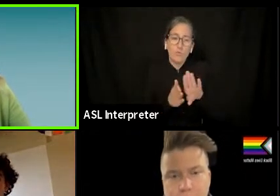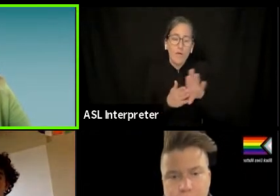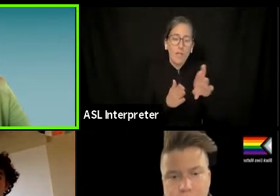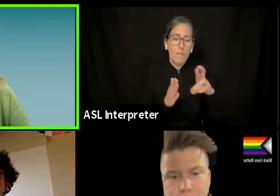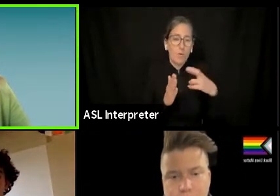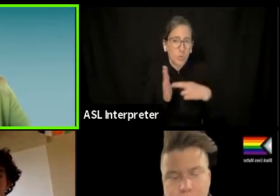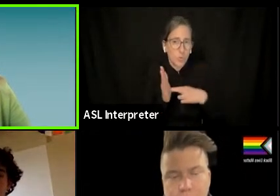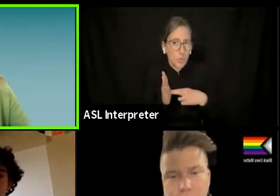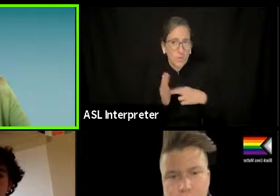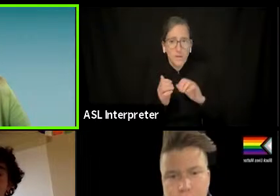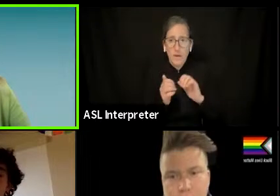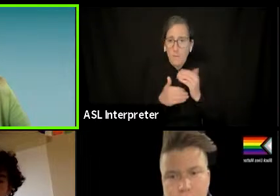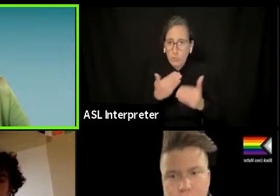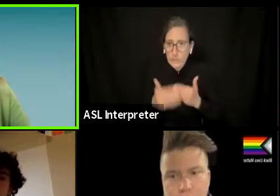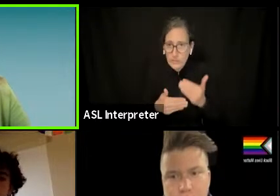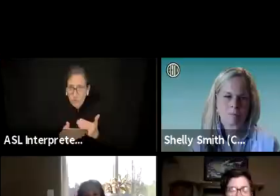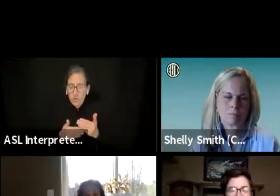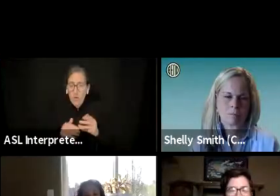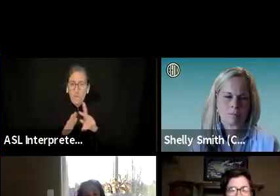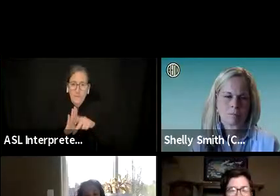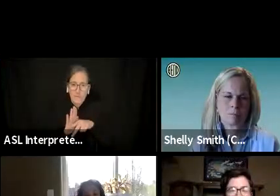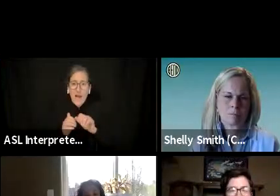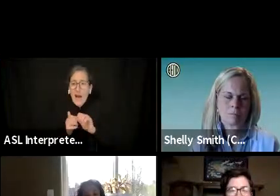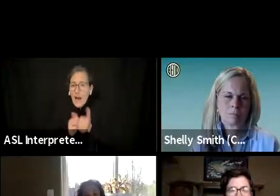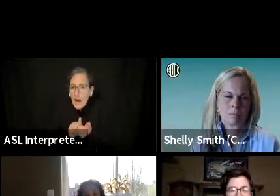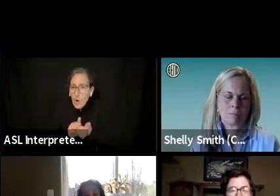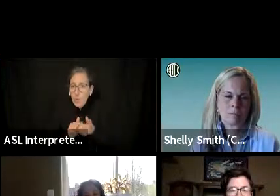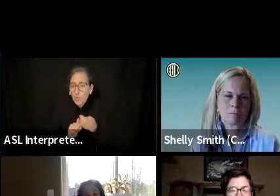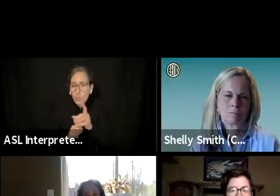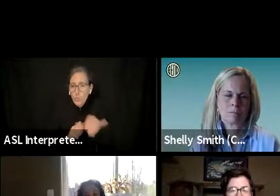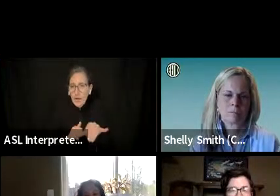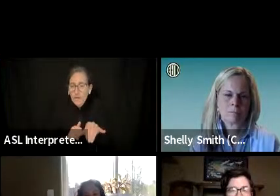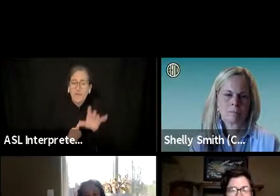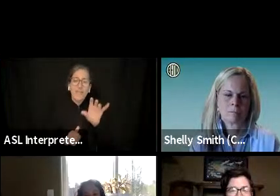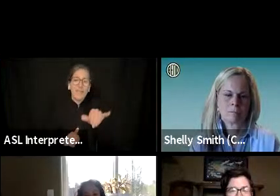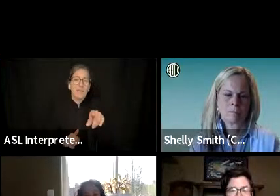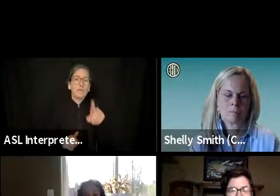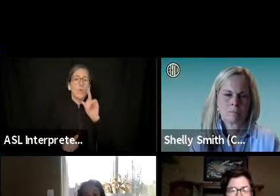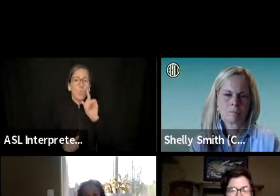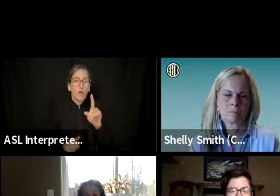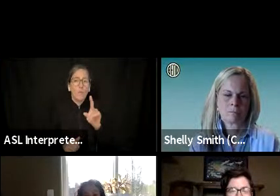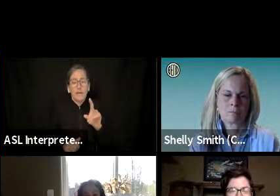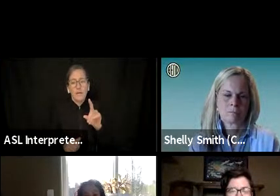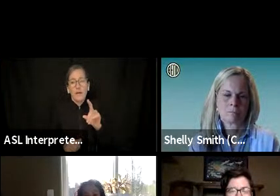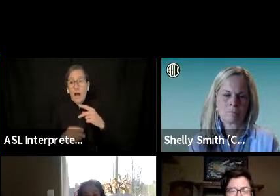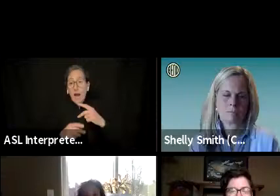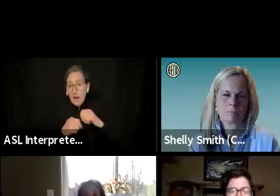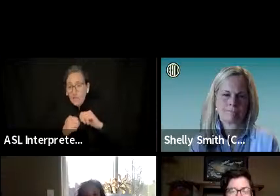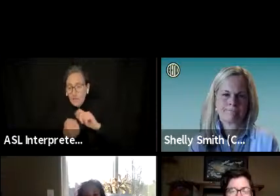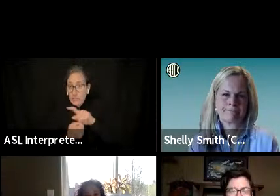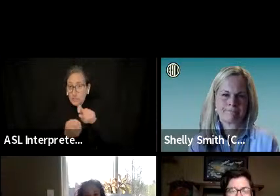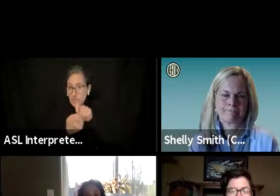would you do it, which would be a task for another day, obviously.